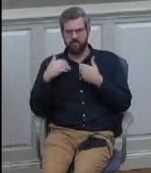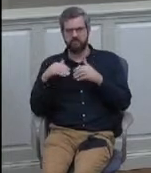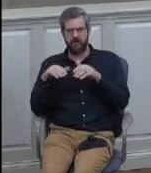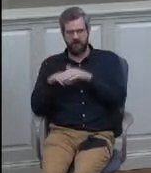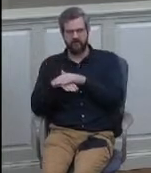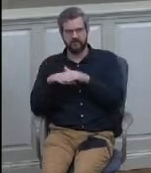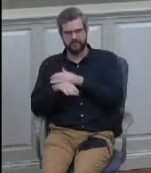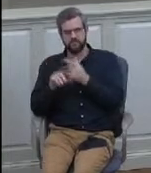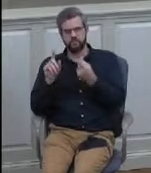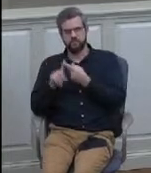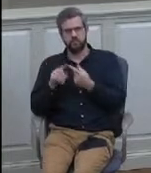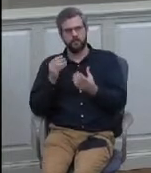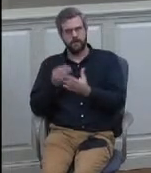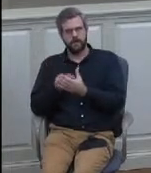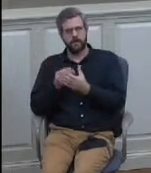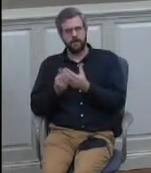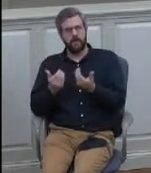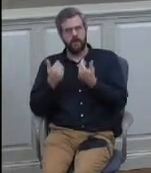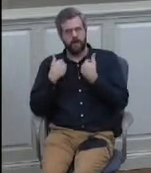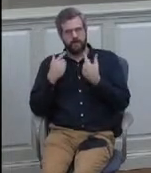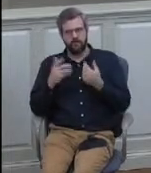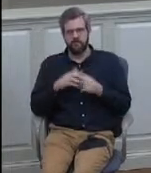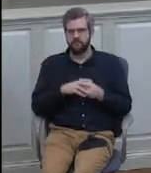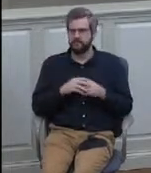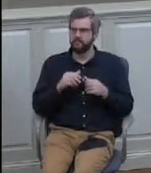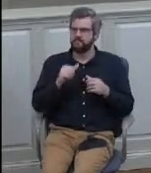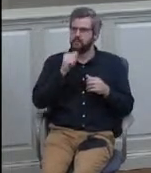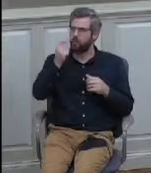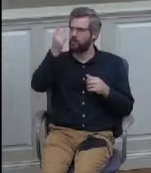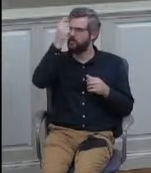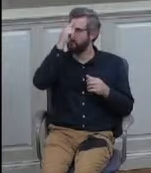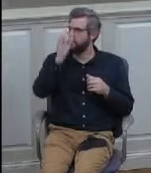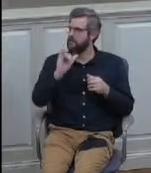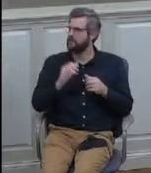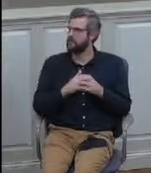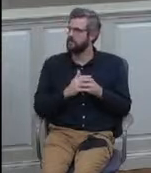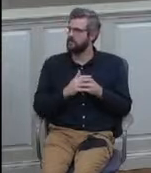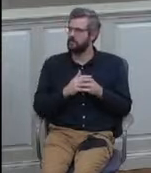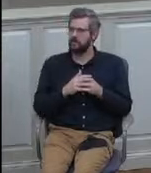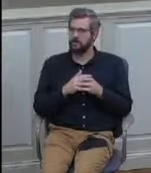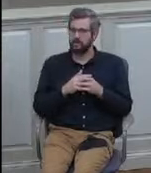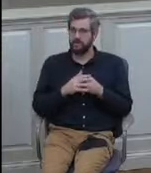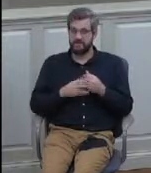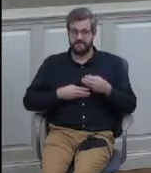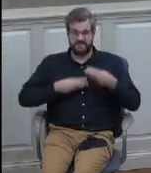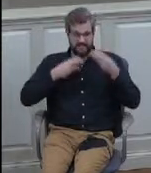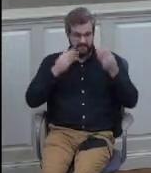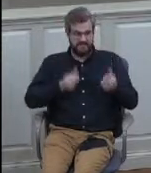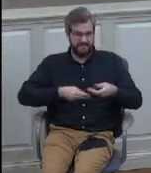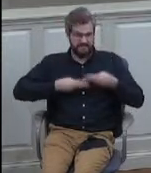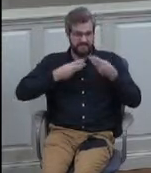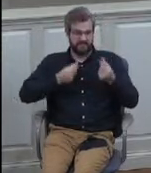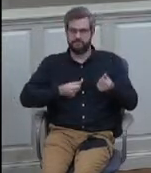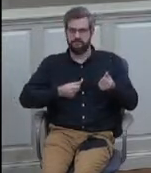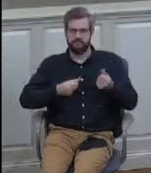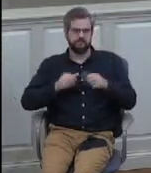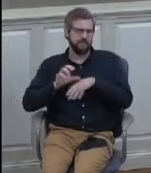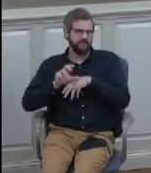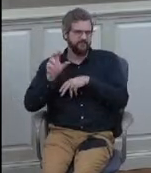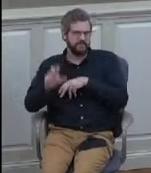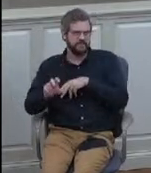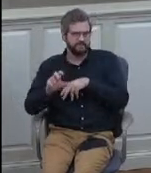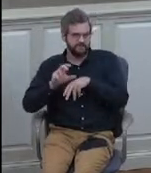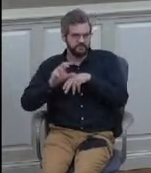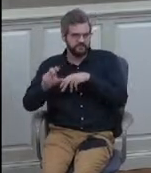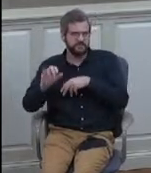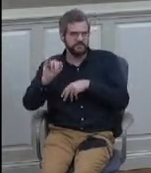and you can't think of it as spending it. You have to think of it as investing it. Mm-hmm.